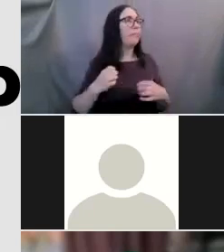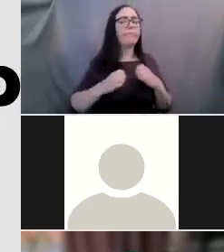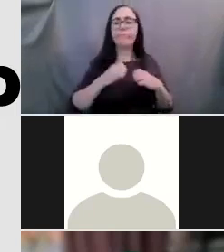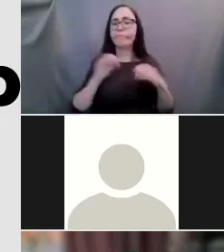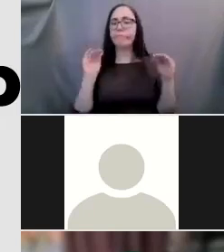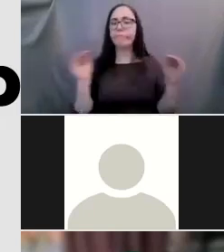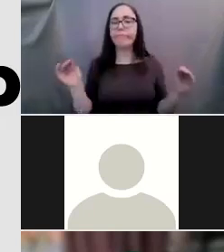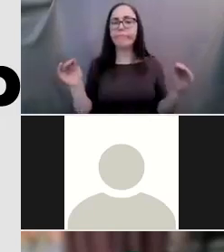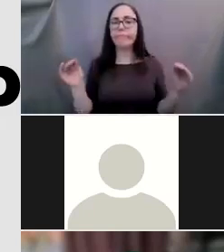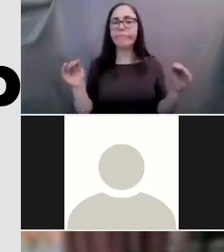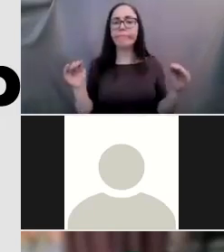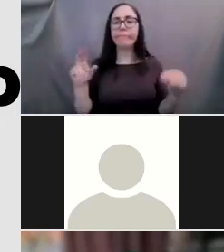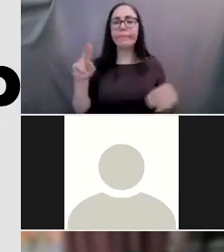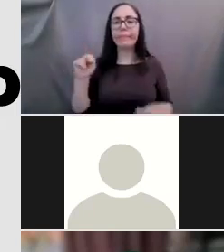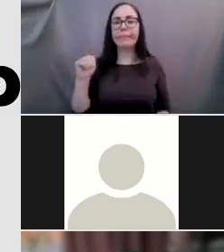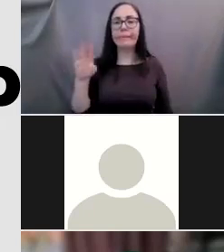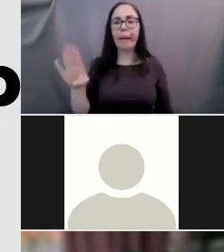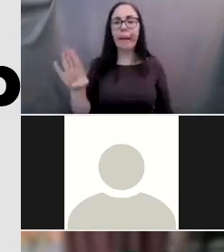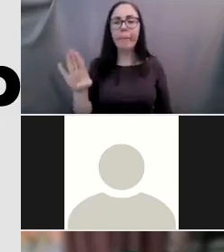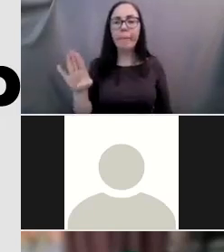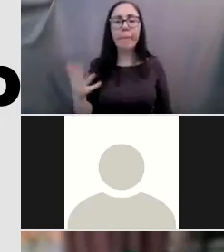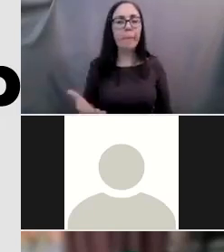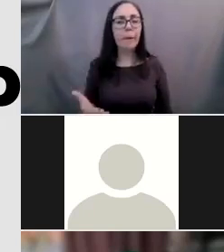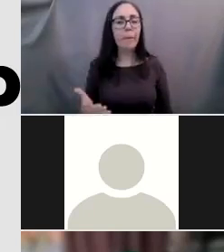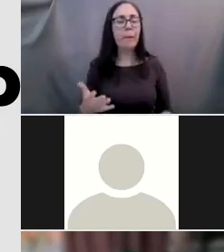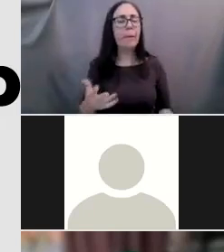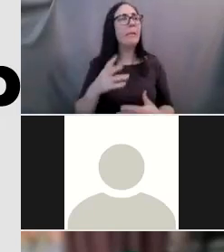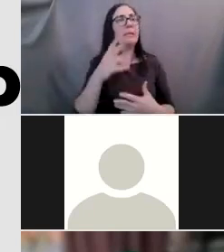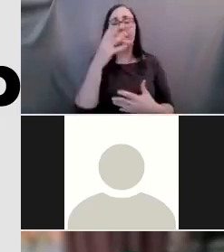People might have trouble sleeping or nightmares.